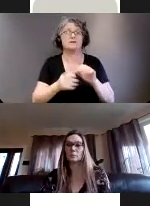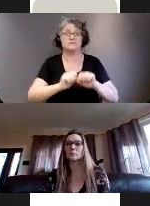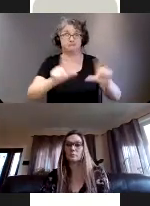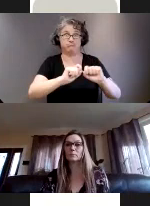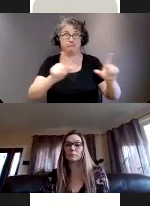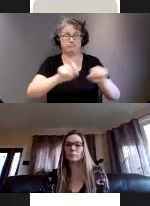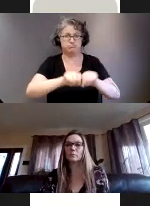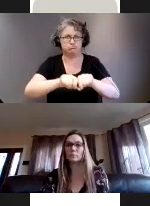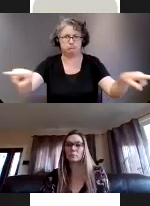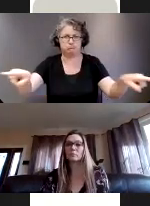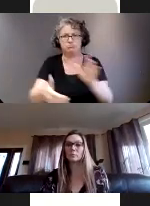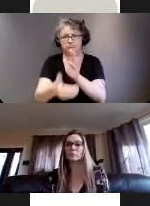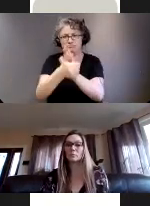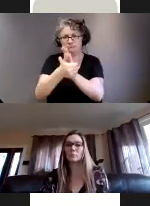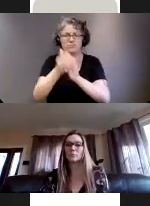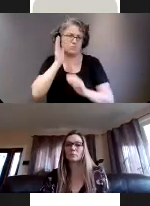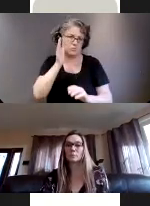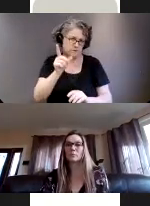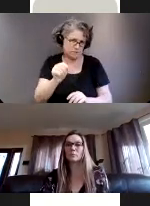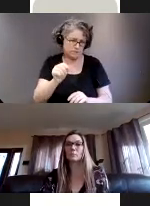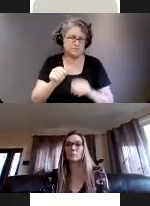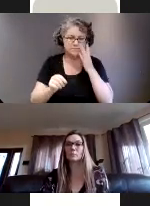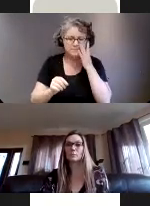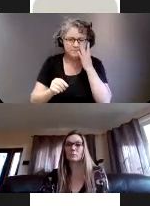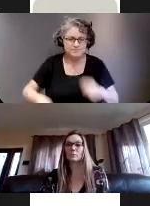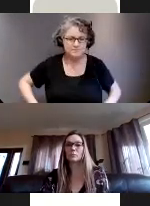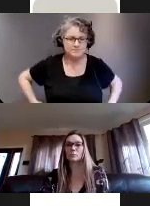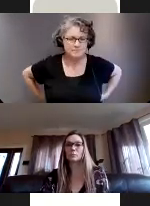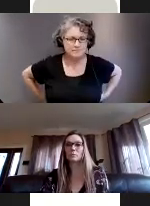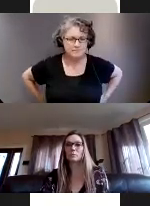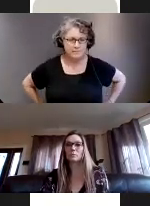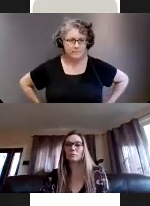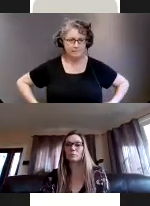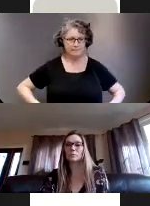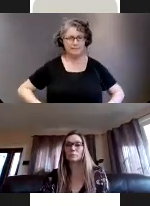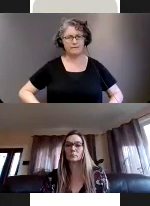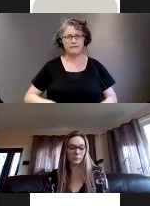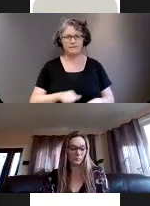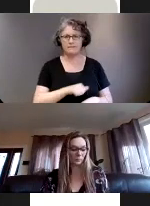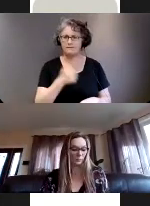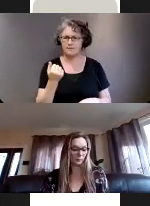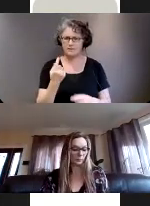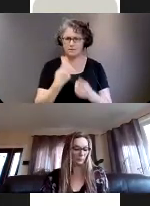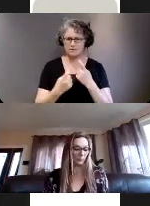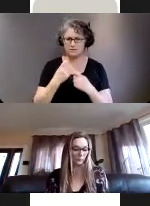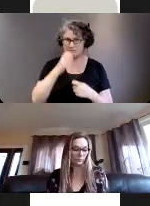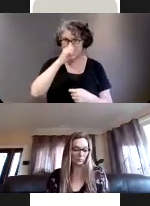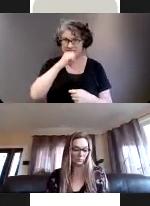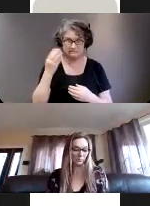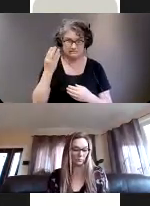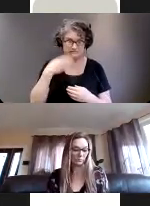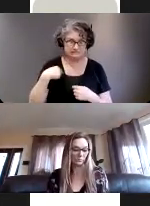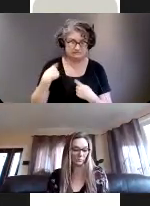Some folks are asking that. We'll send that PDF copy. And I'm just looking if there's any others that I missed. Let me